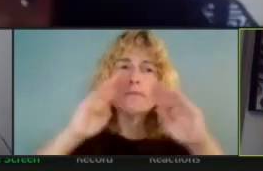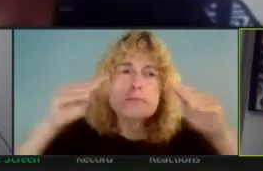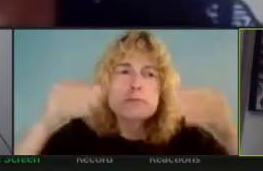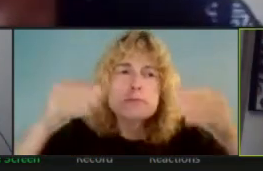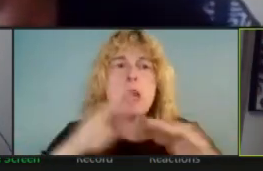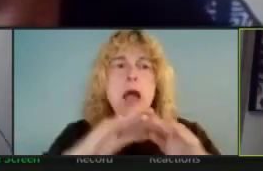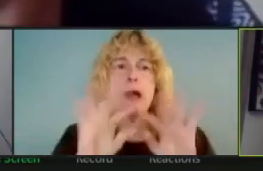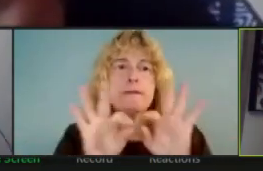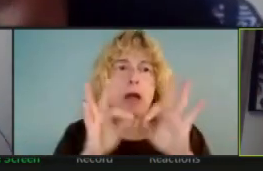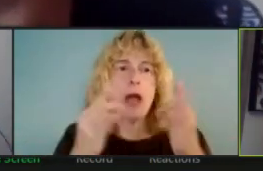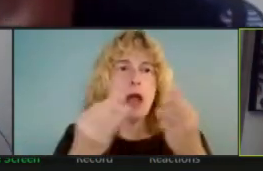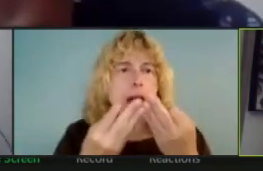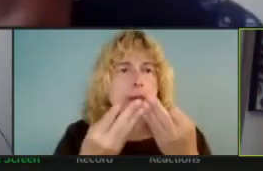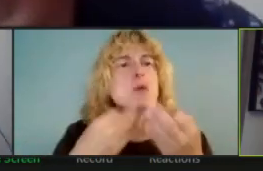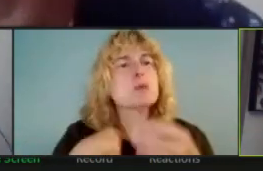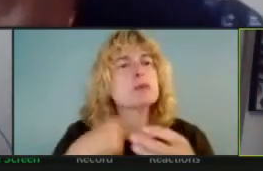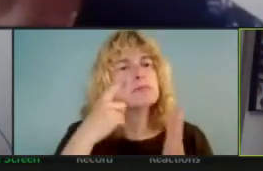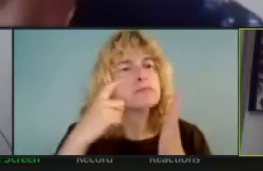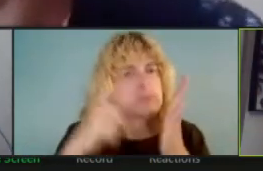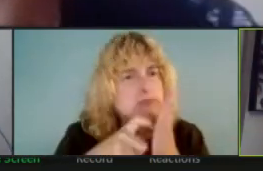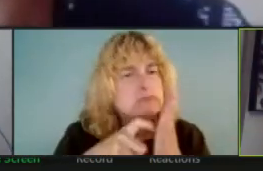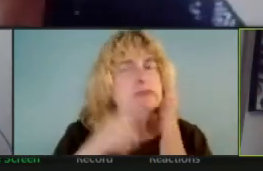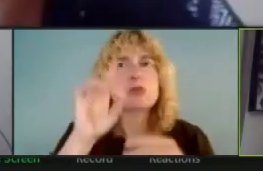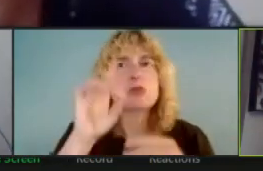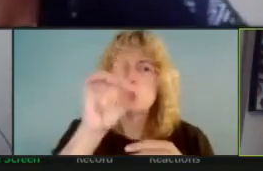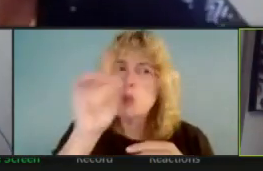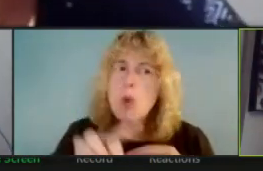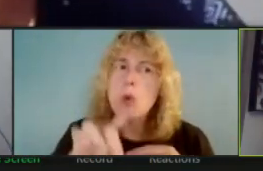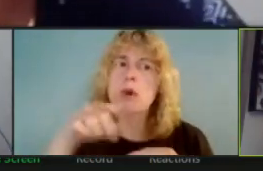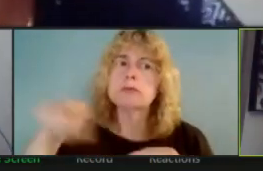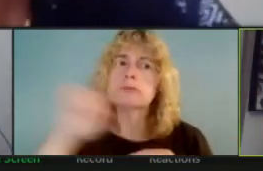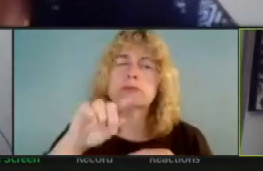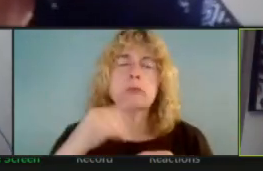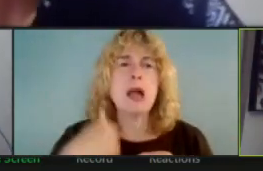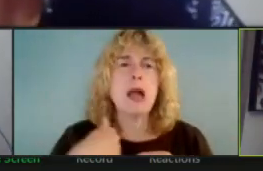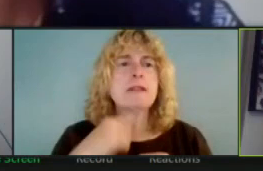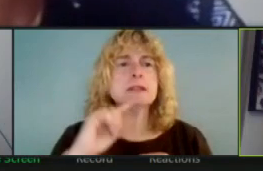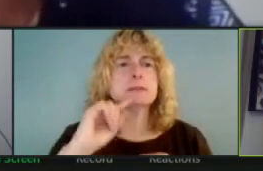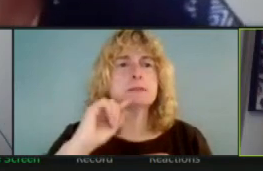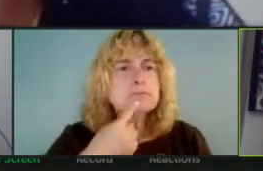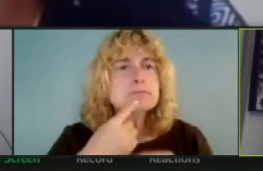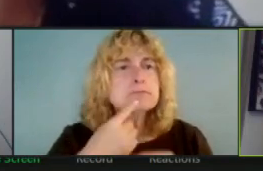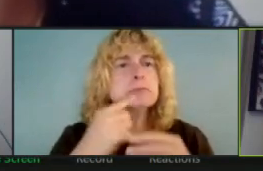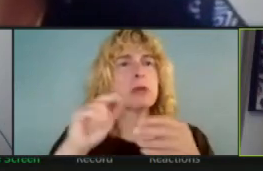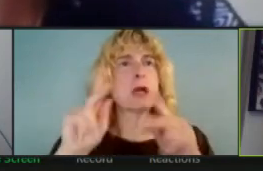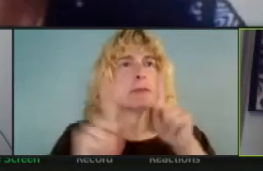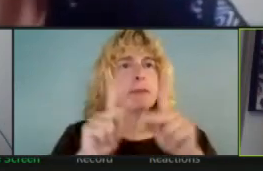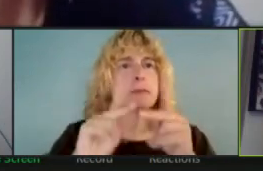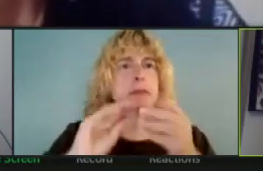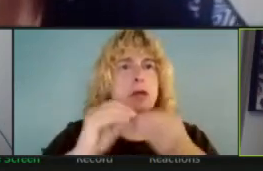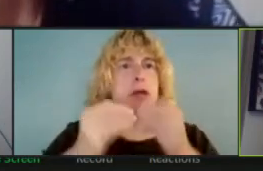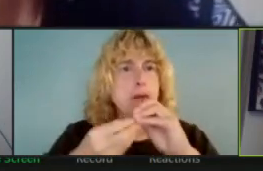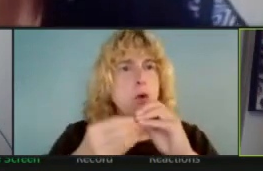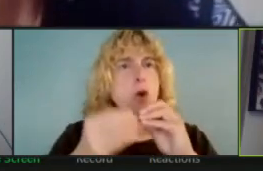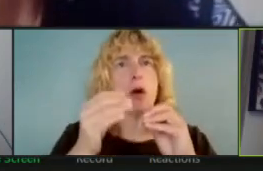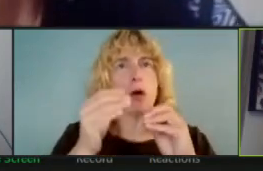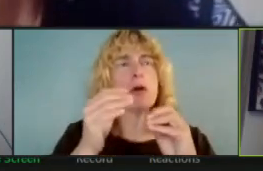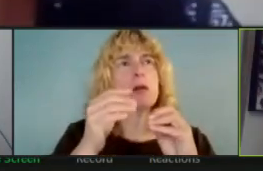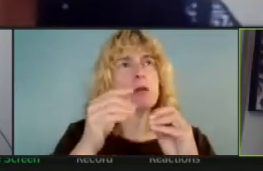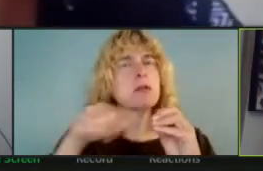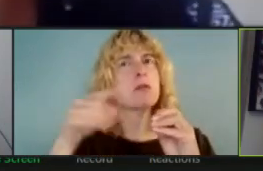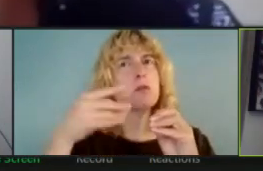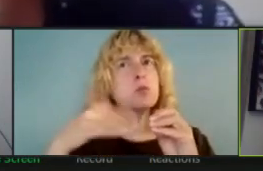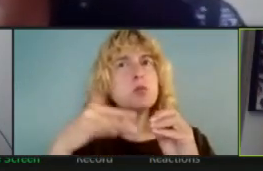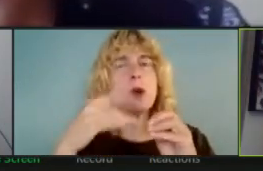that Detroit in particular has a significant population of children and families challenged by special needs, and